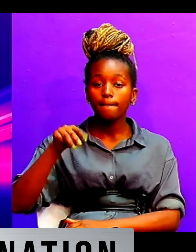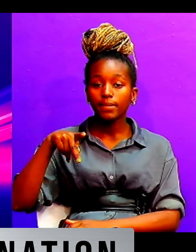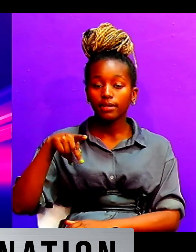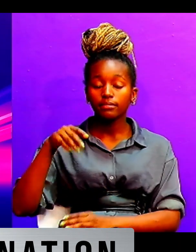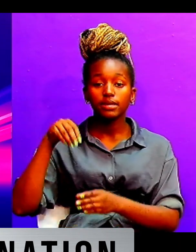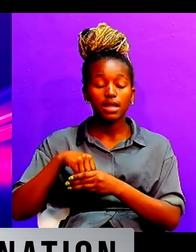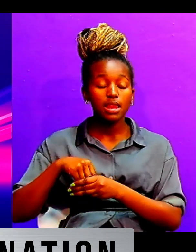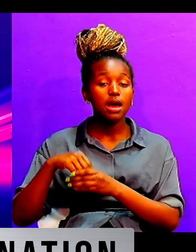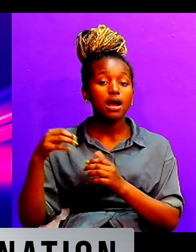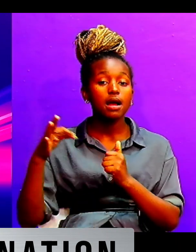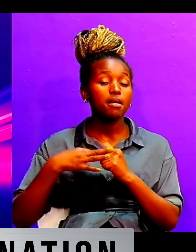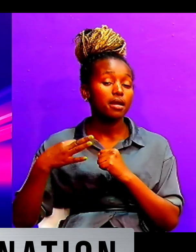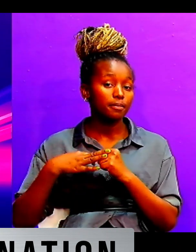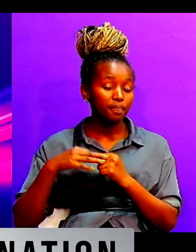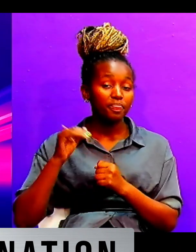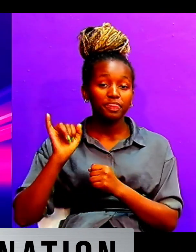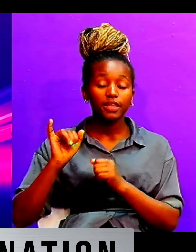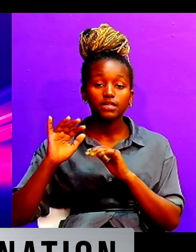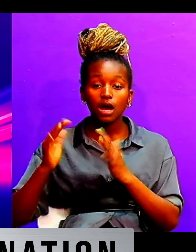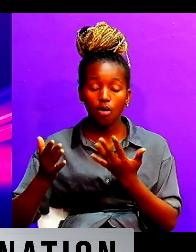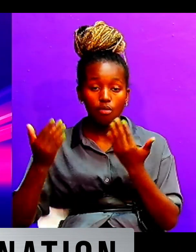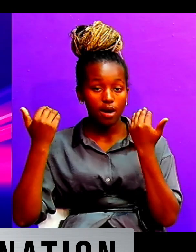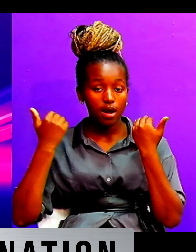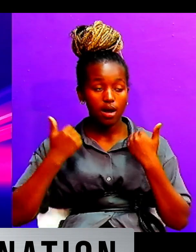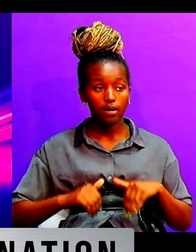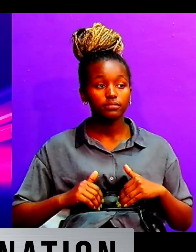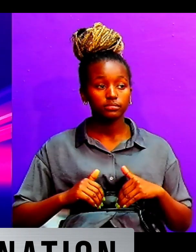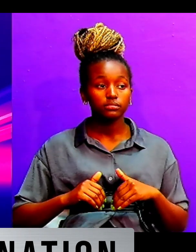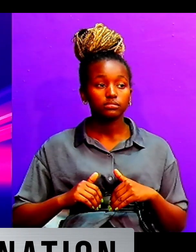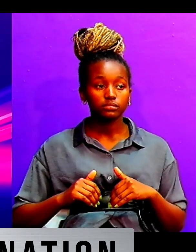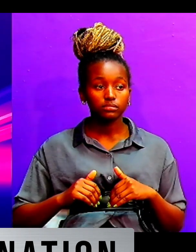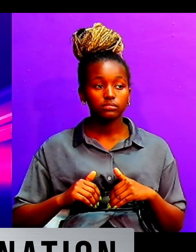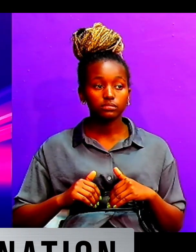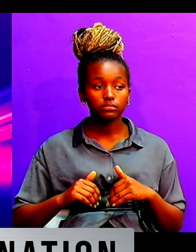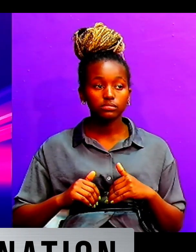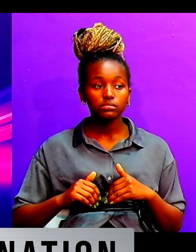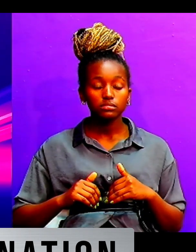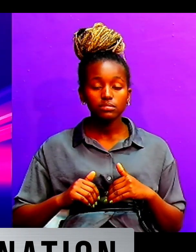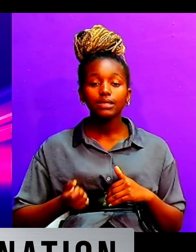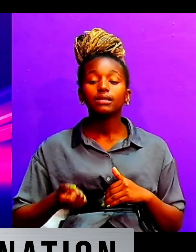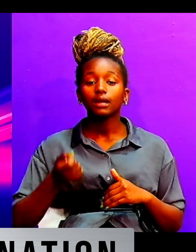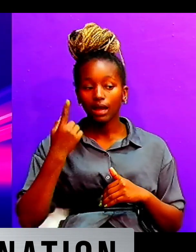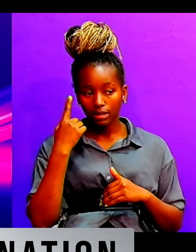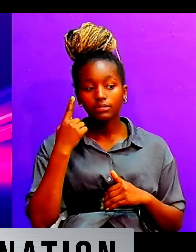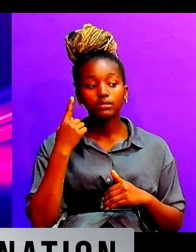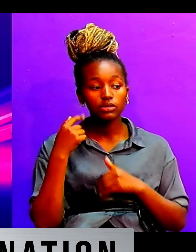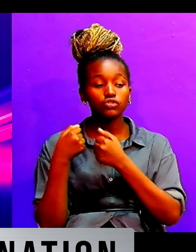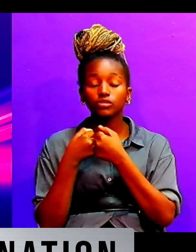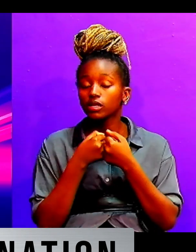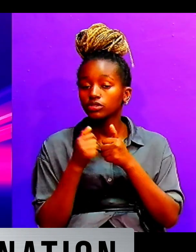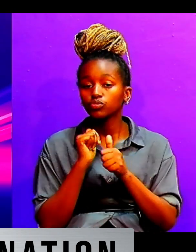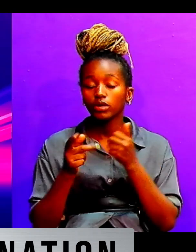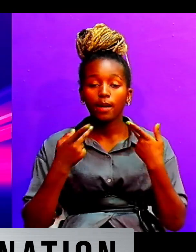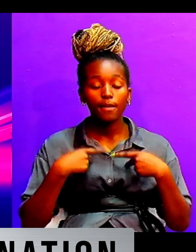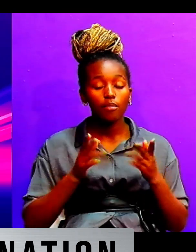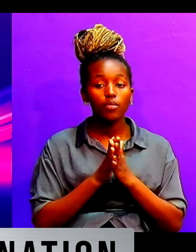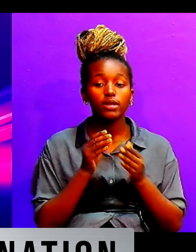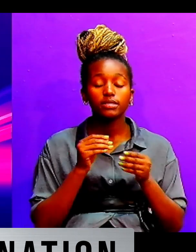is how I was seeing the challenges for persons with